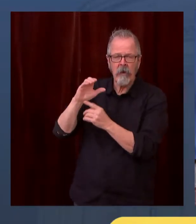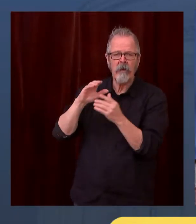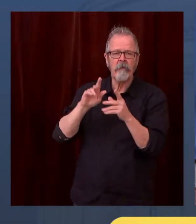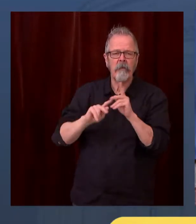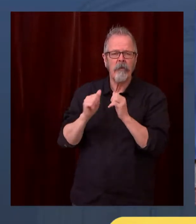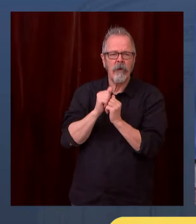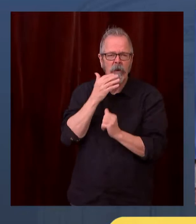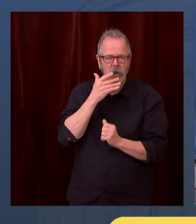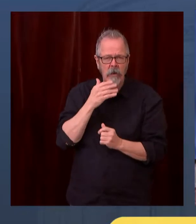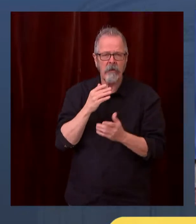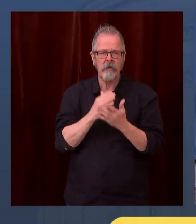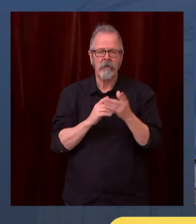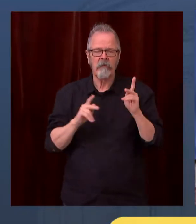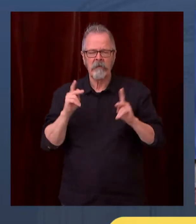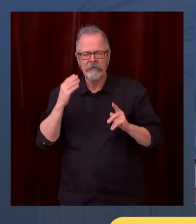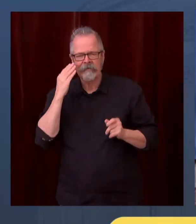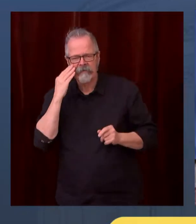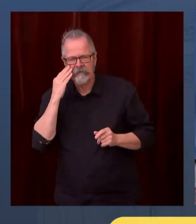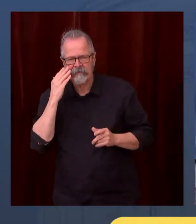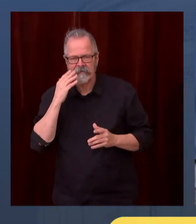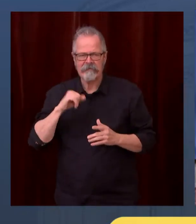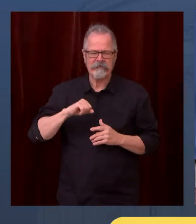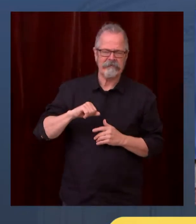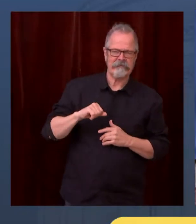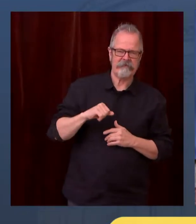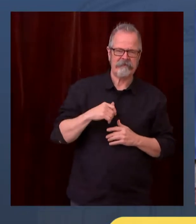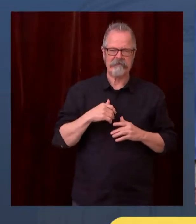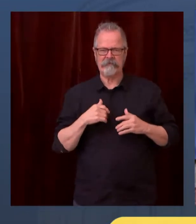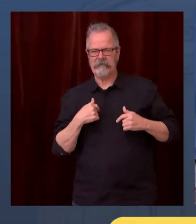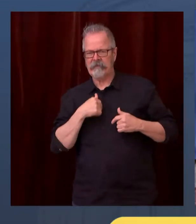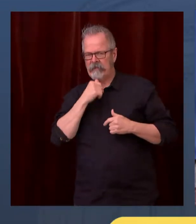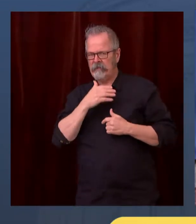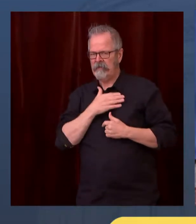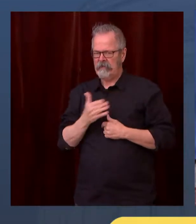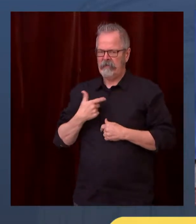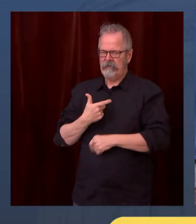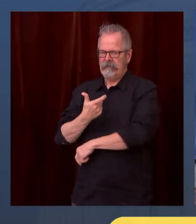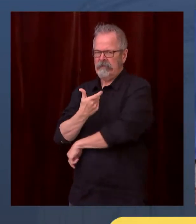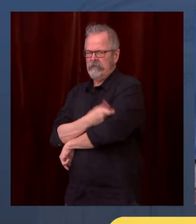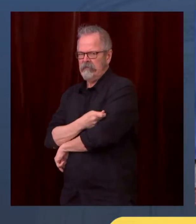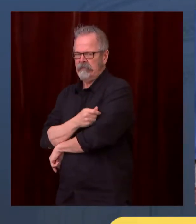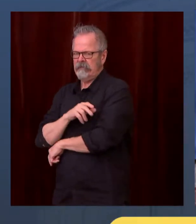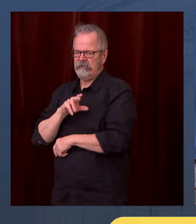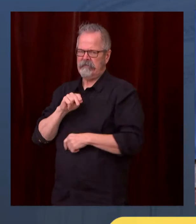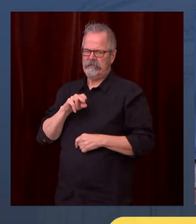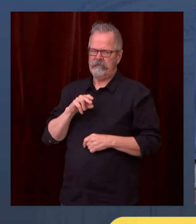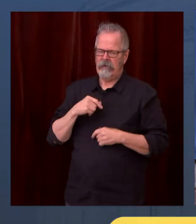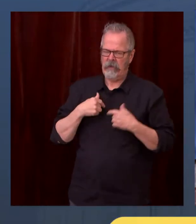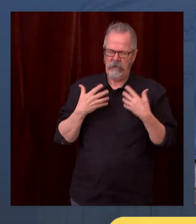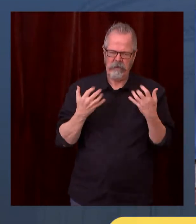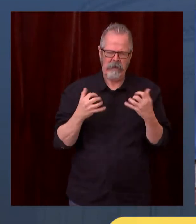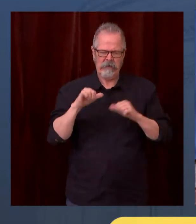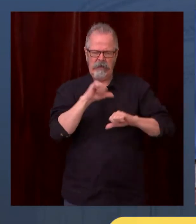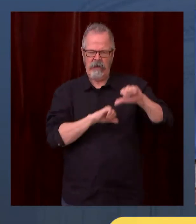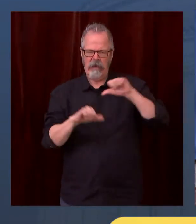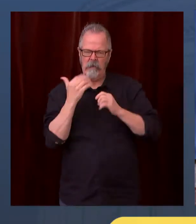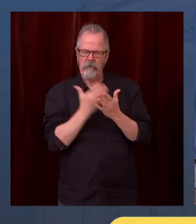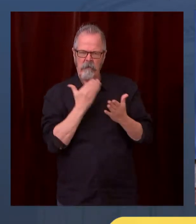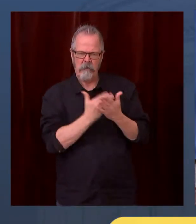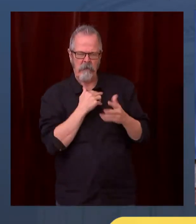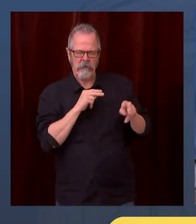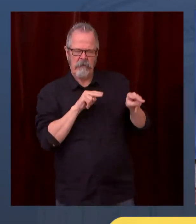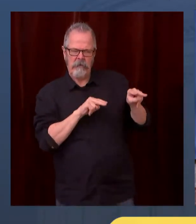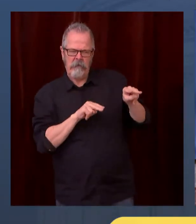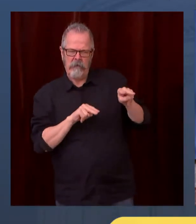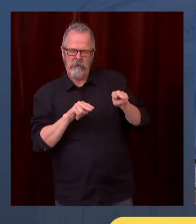willing to volunteer to have the vaccine. We want to provide them the scientific information. So we've already spent $1